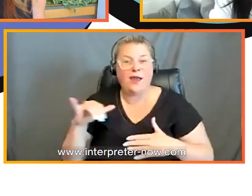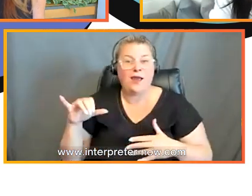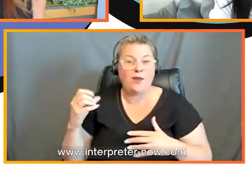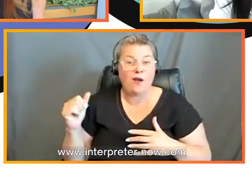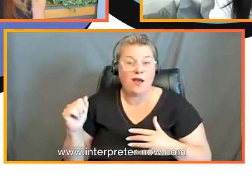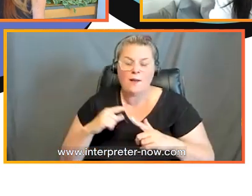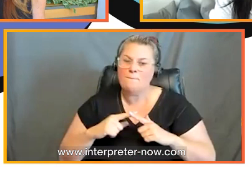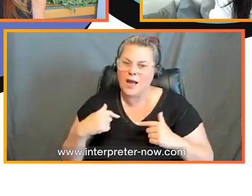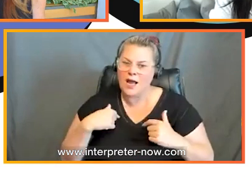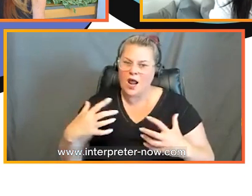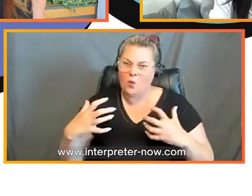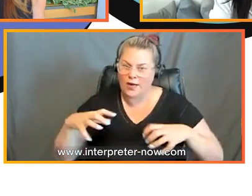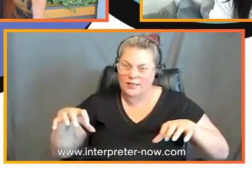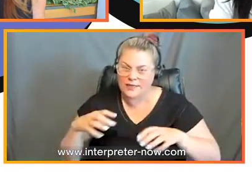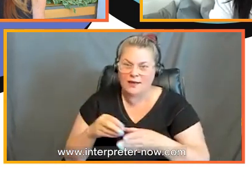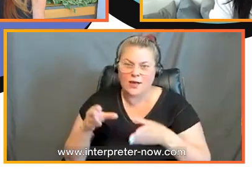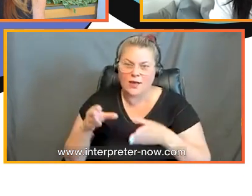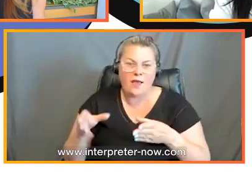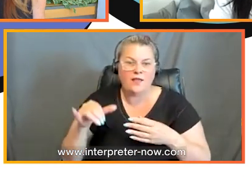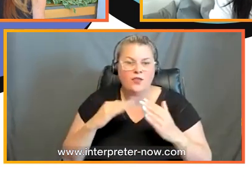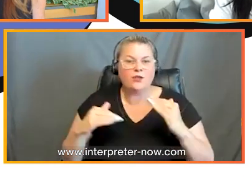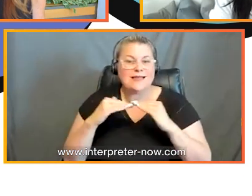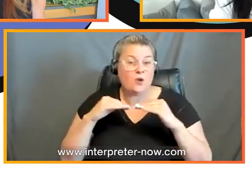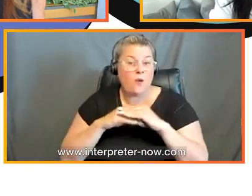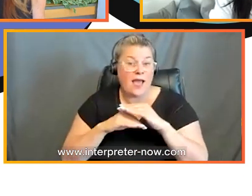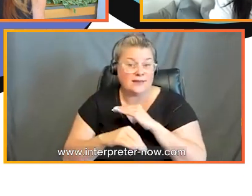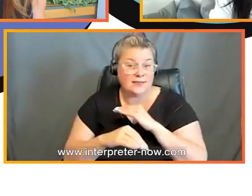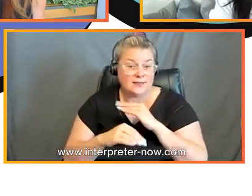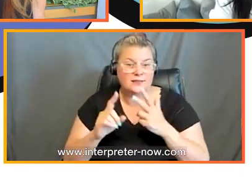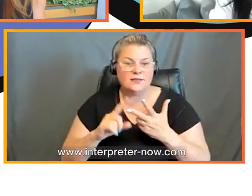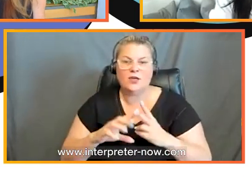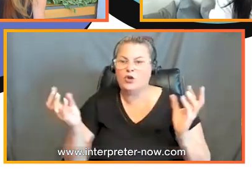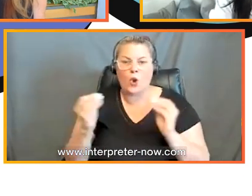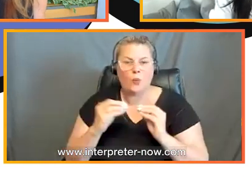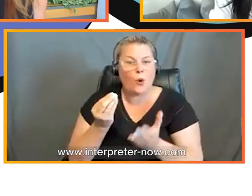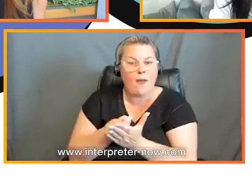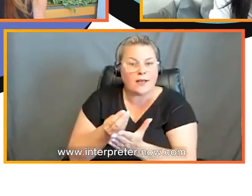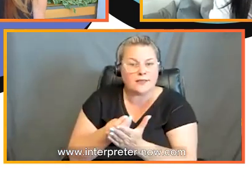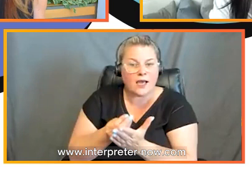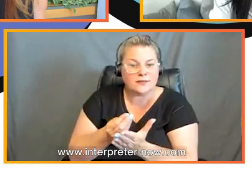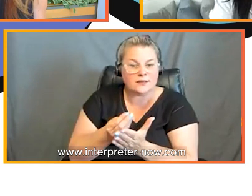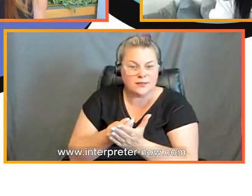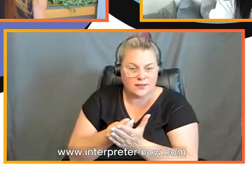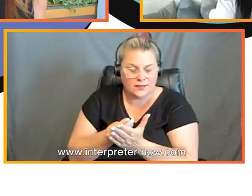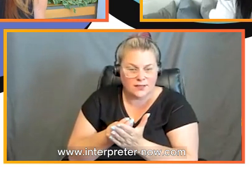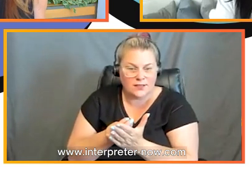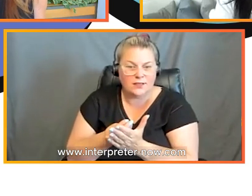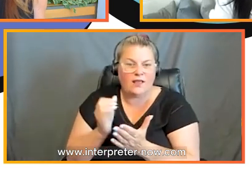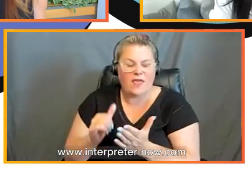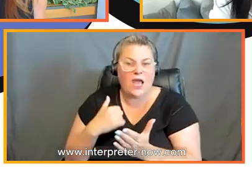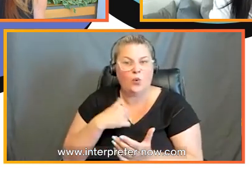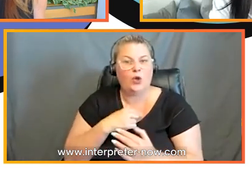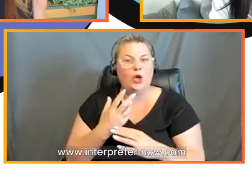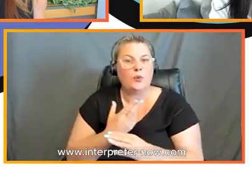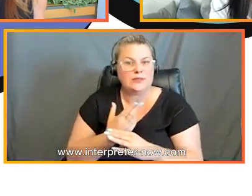I want it to be done in a way where there's equal access to it. It is no longer monetized to the way it is, that we are